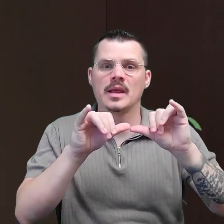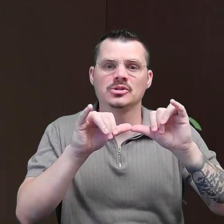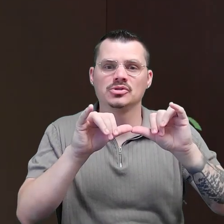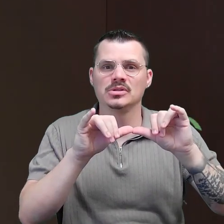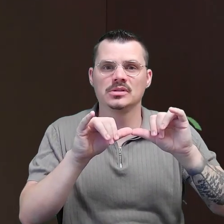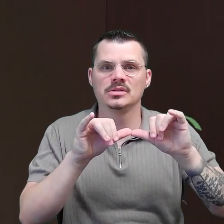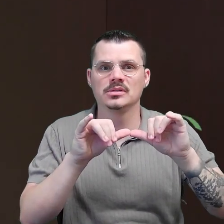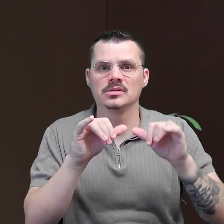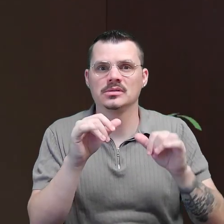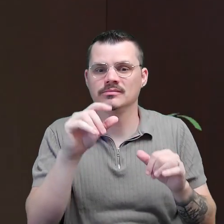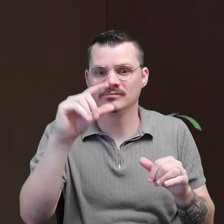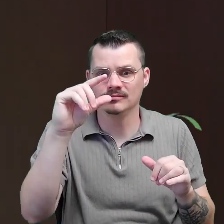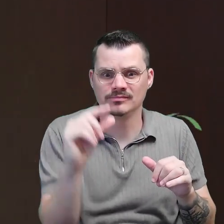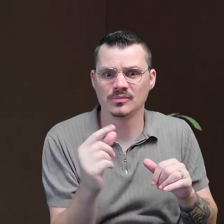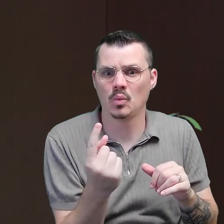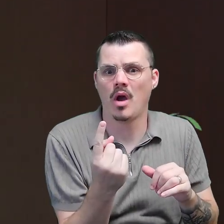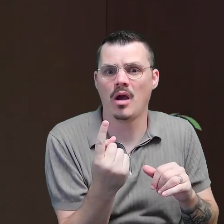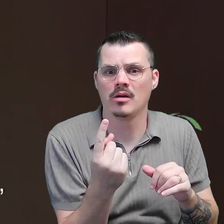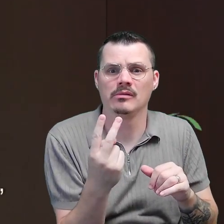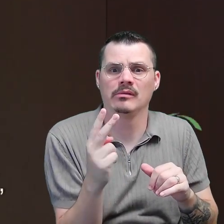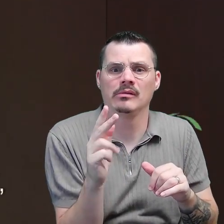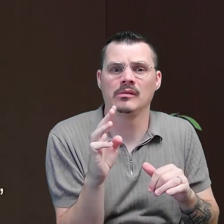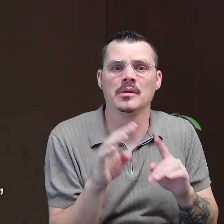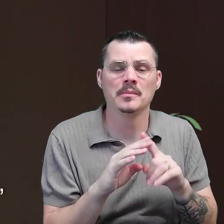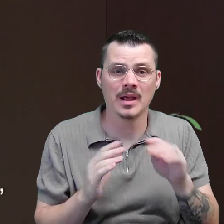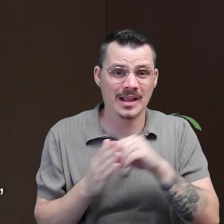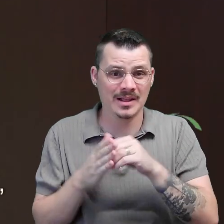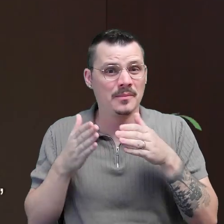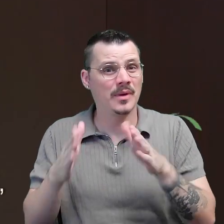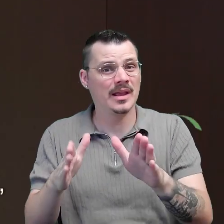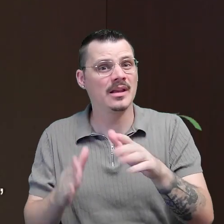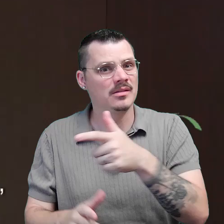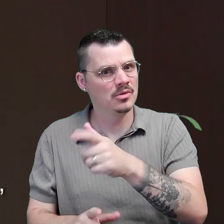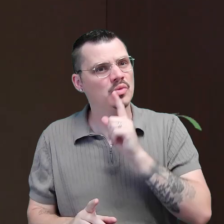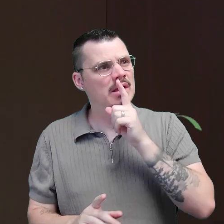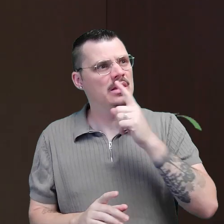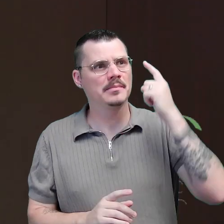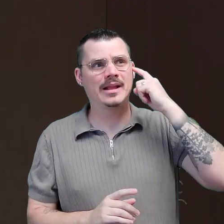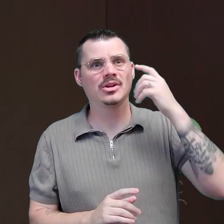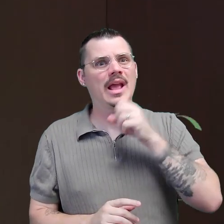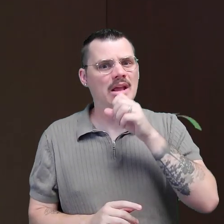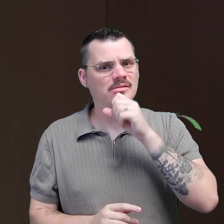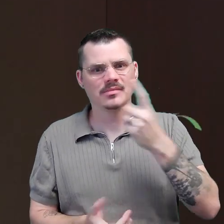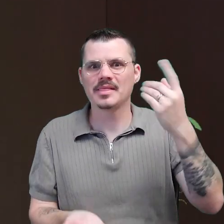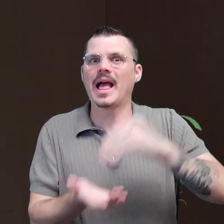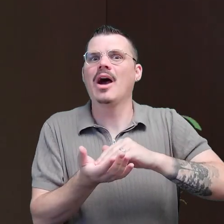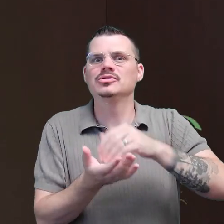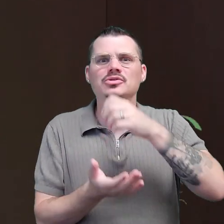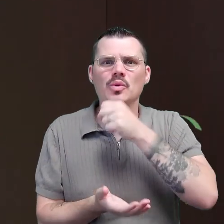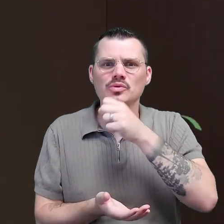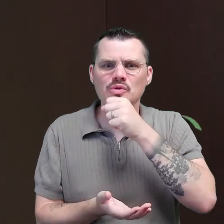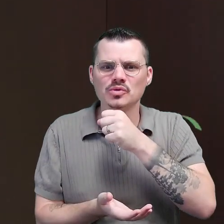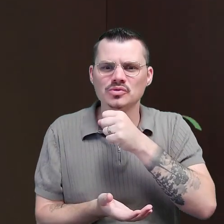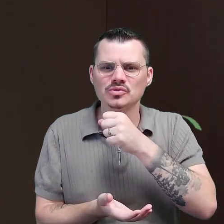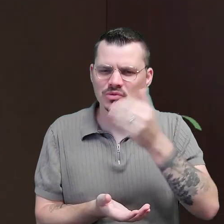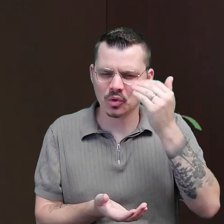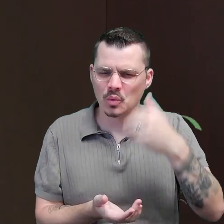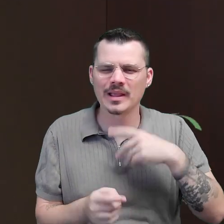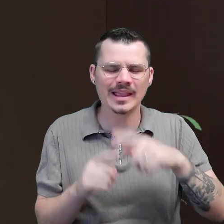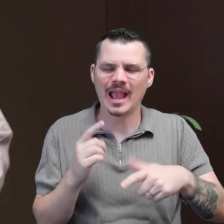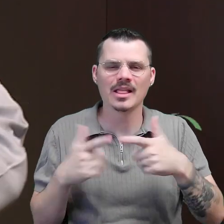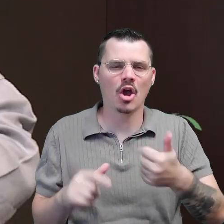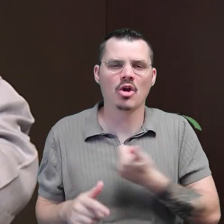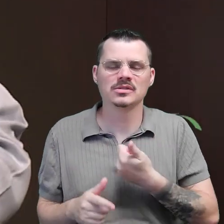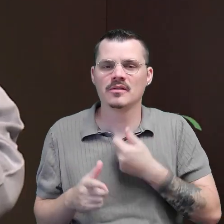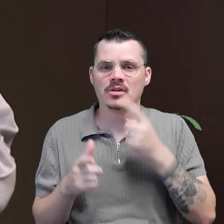measured in 1 digit, but in many ways they're 1,000 years old, right? We know those people. We can't